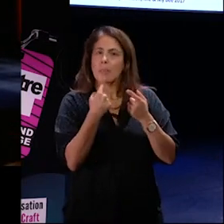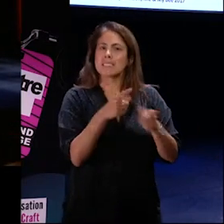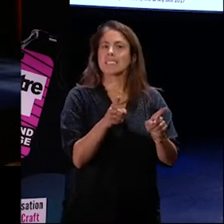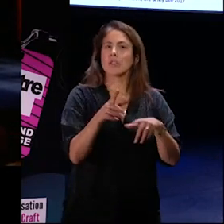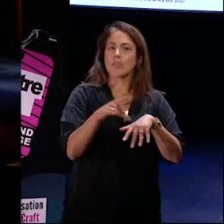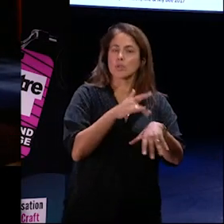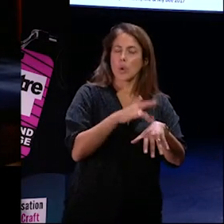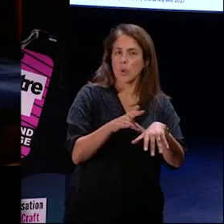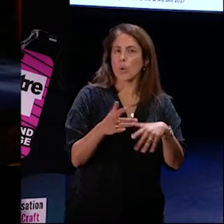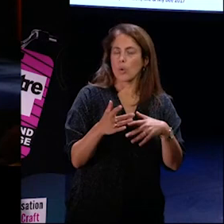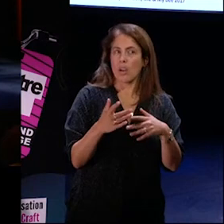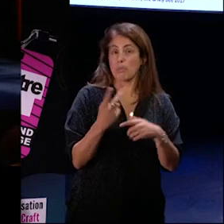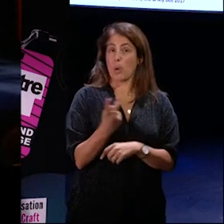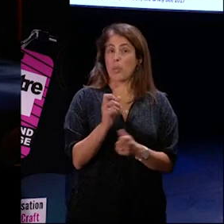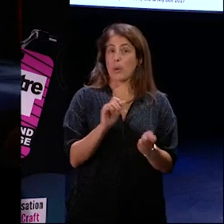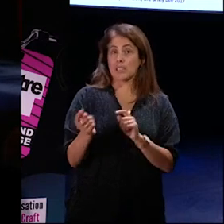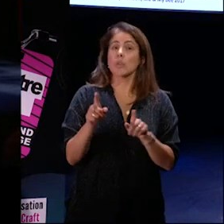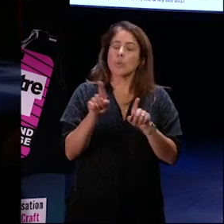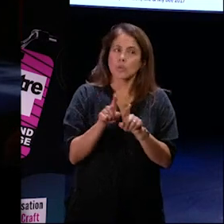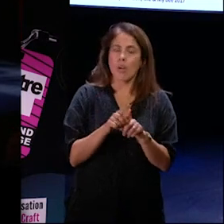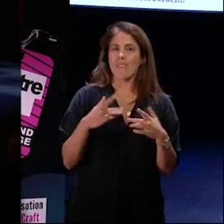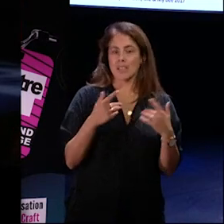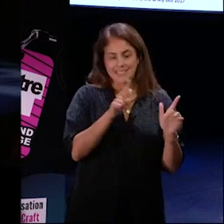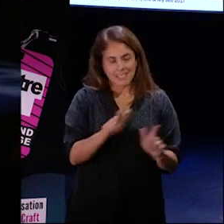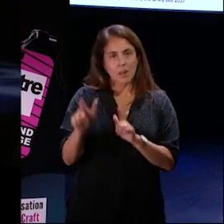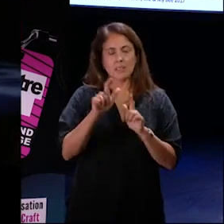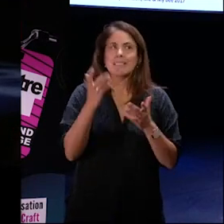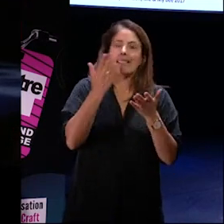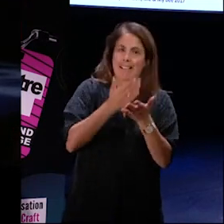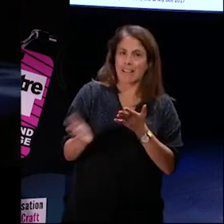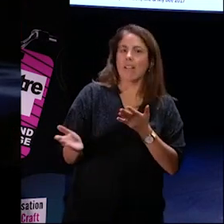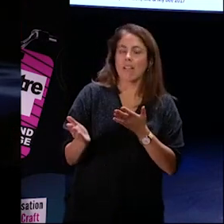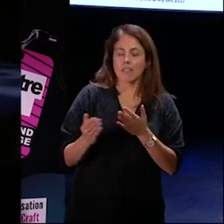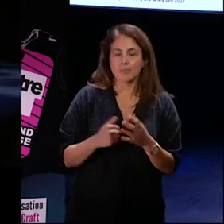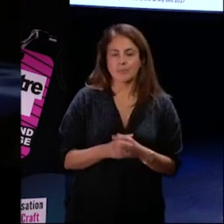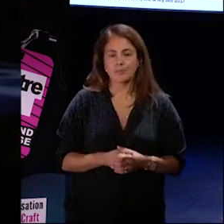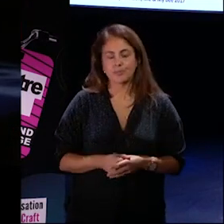versa. And I think sustainability is a really clear example of this.